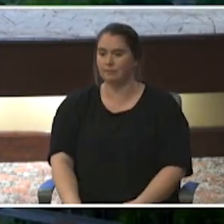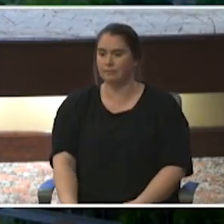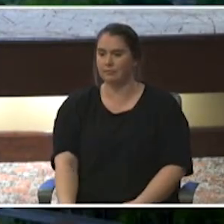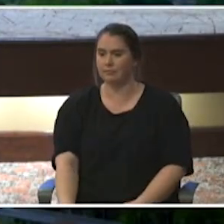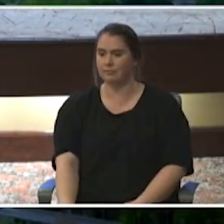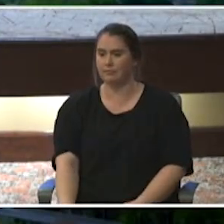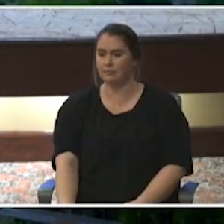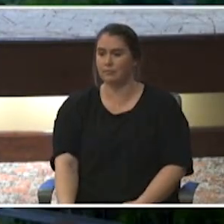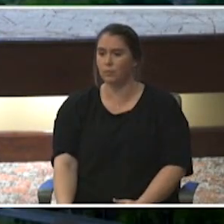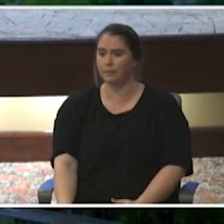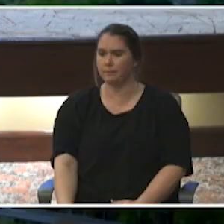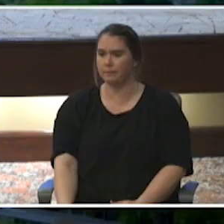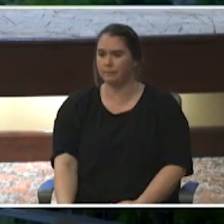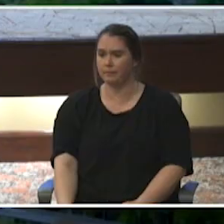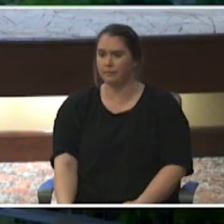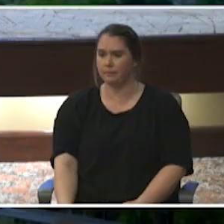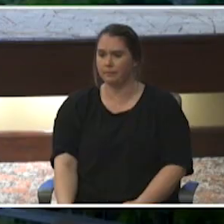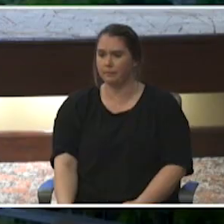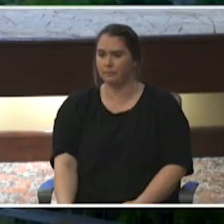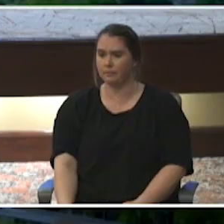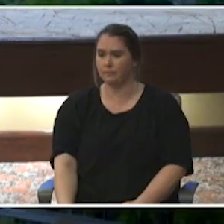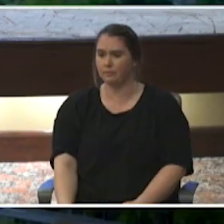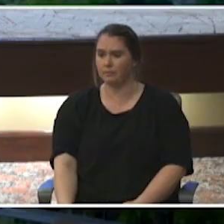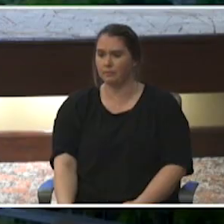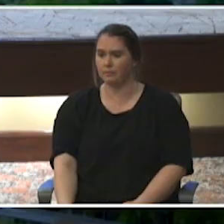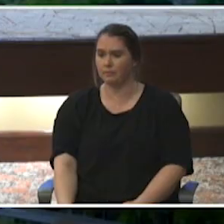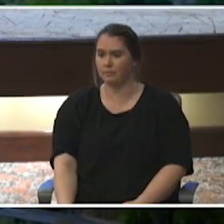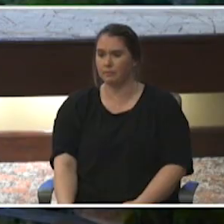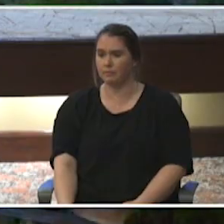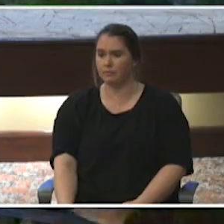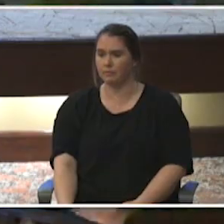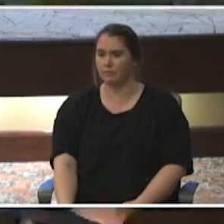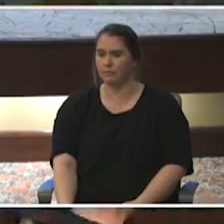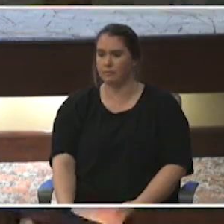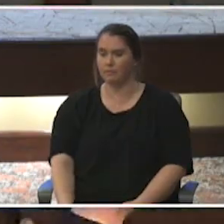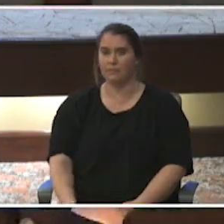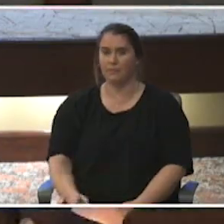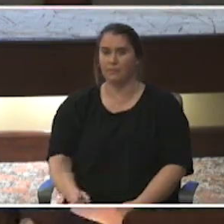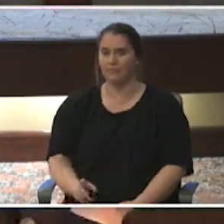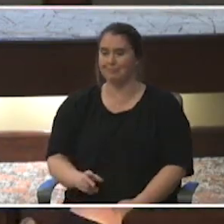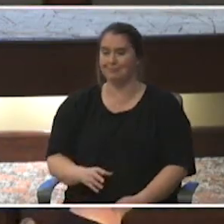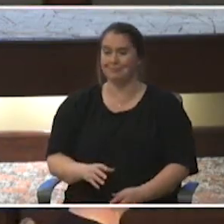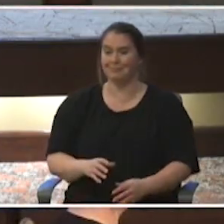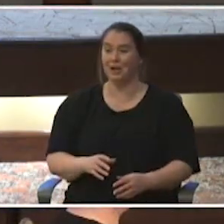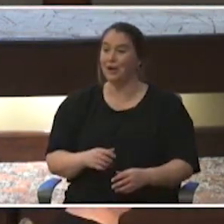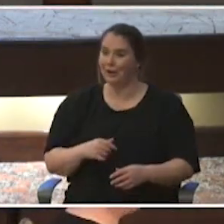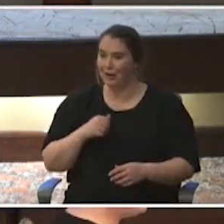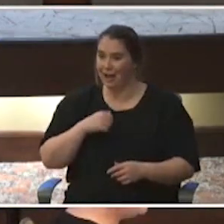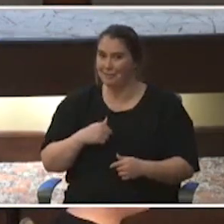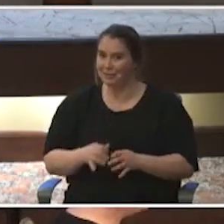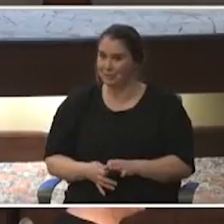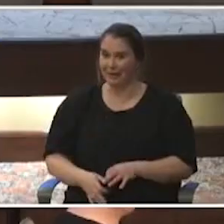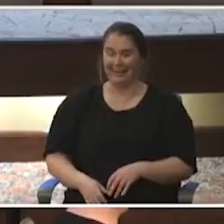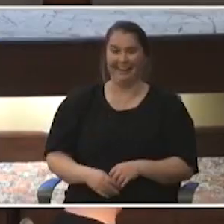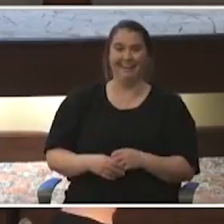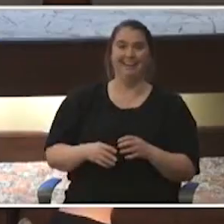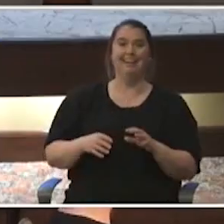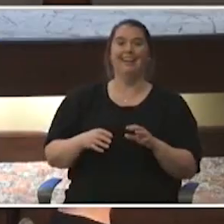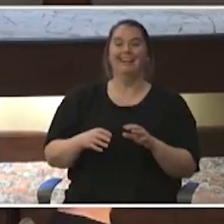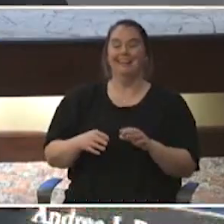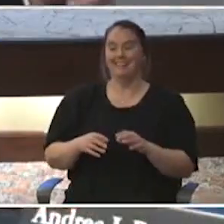Was that all the resolutions, Assistant City Manager Holt? Yes, sir. Those are the resolutions to highlight. I'd picked out a couple other ones I just wanted to hit on too.